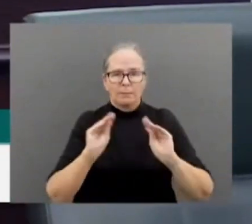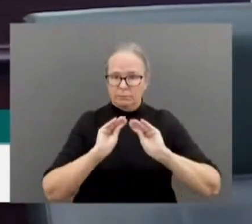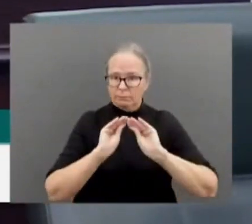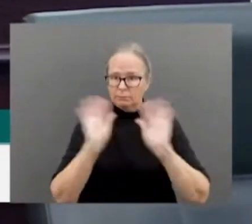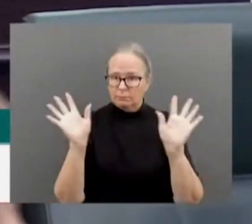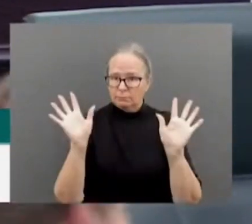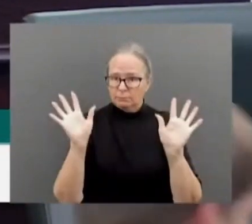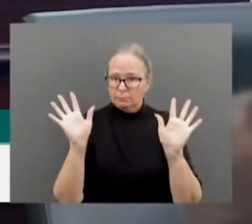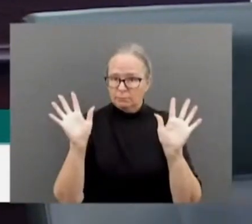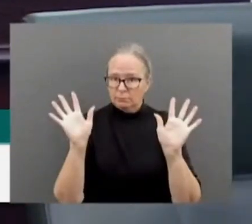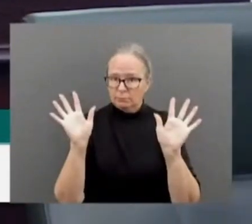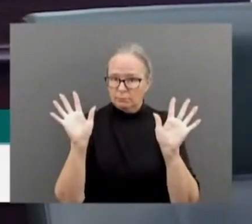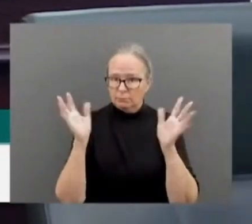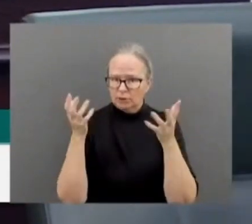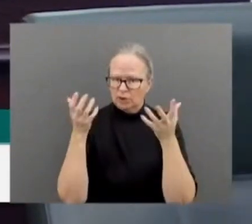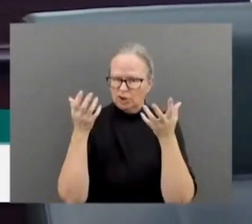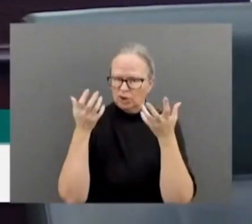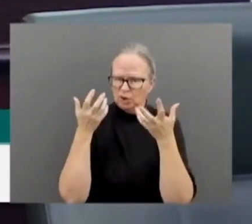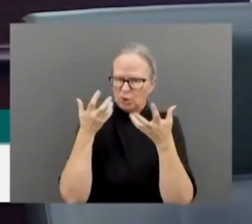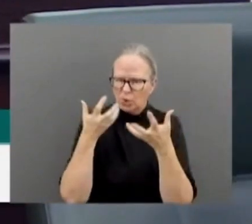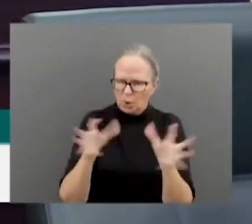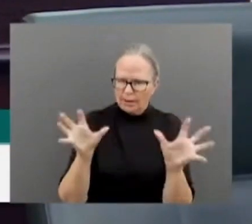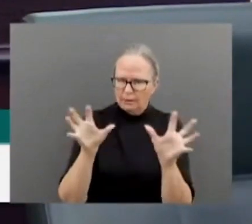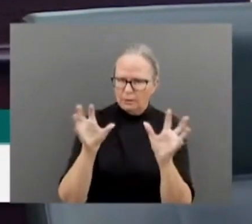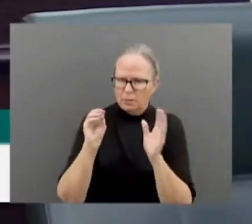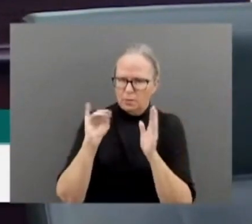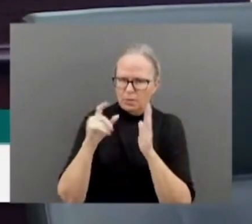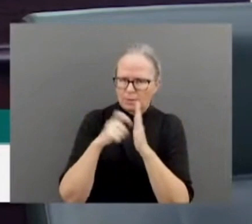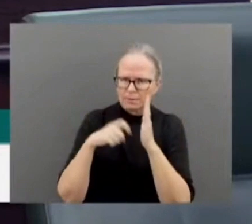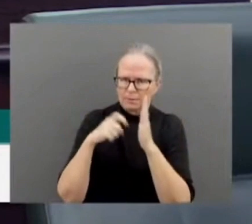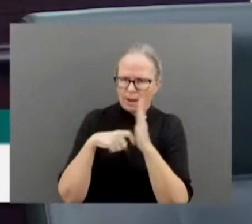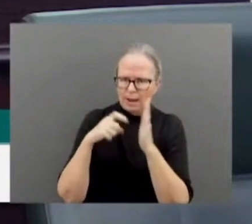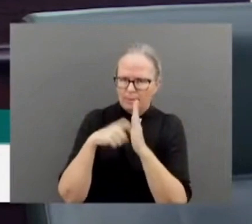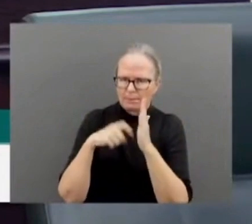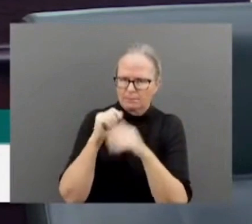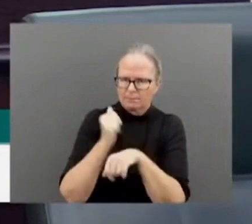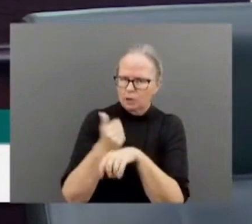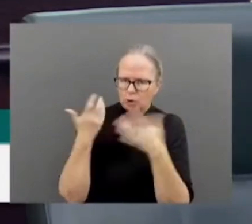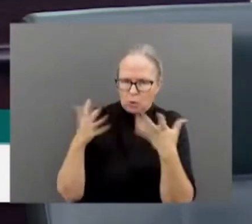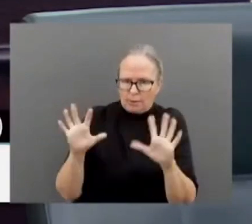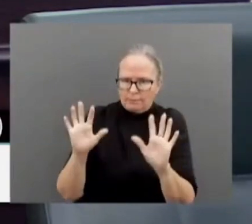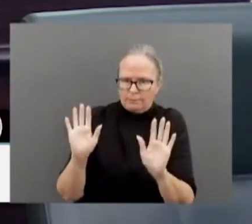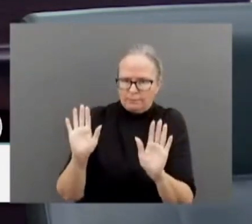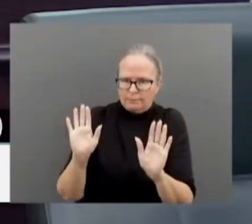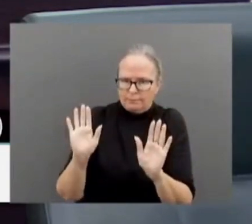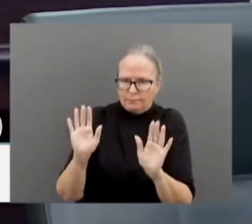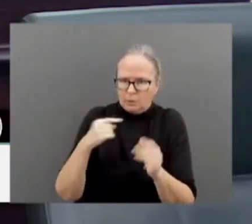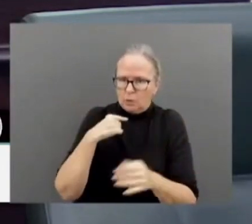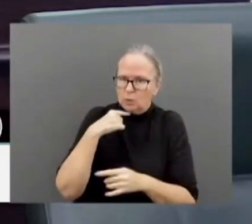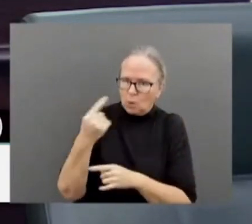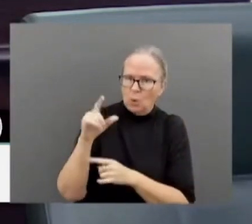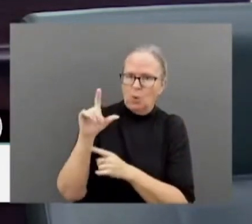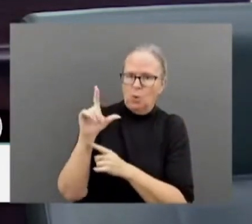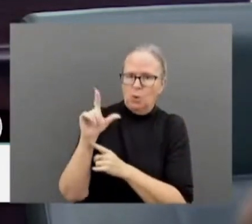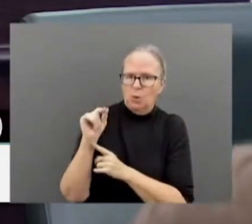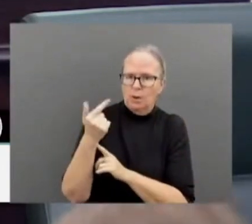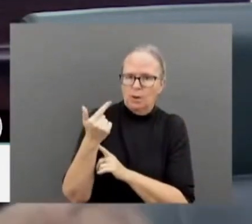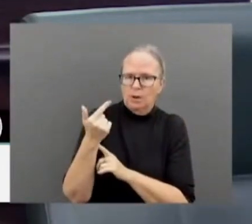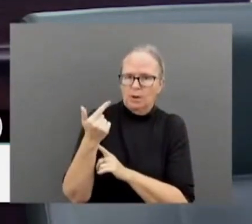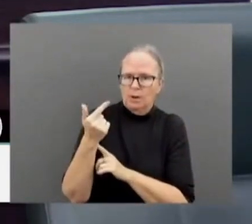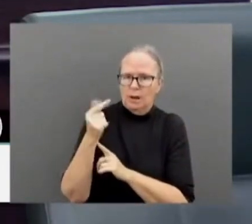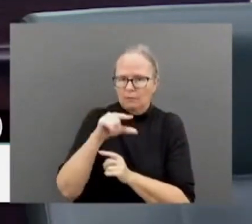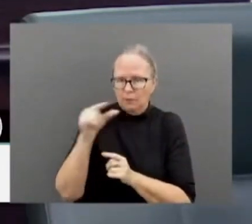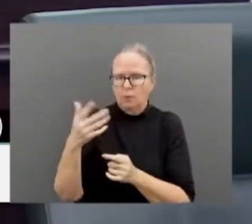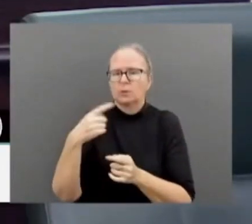beautiful Rocky Mountains. They told the government this back in 2021, and they're saying it again. The eastern slopes must